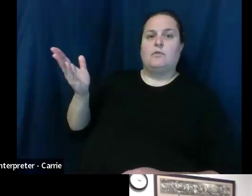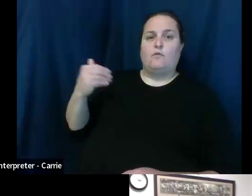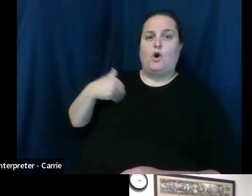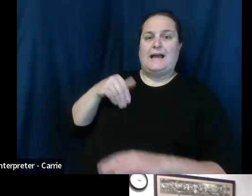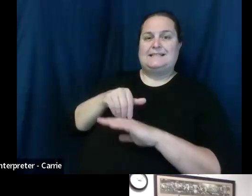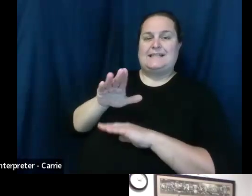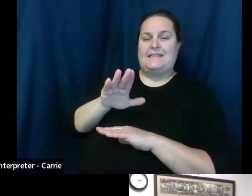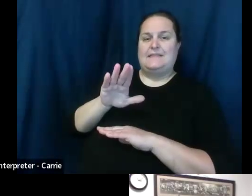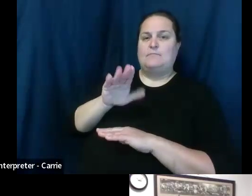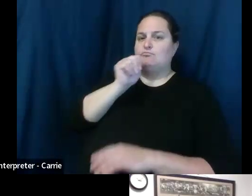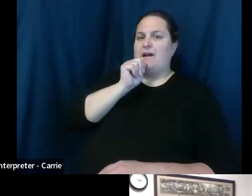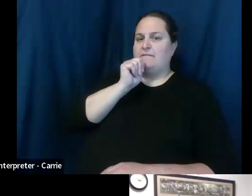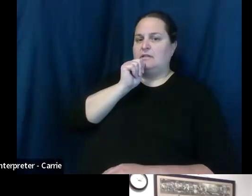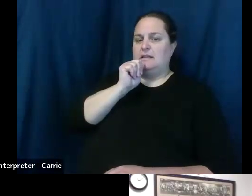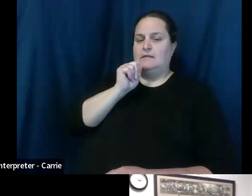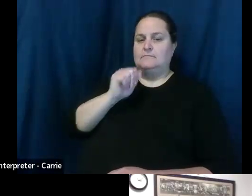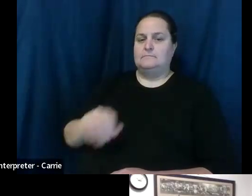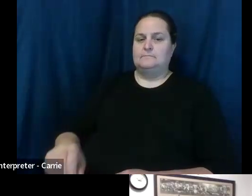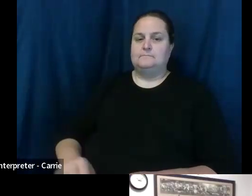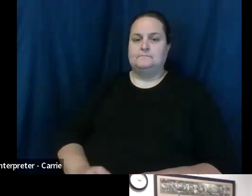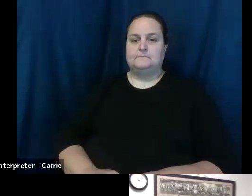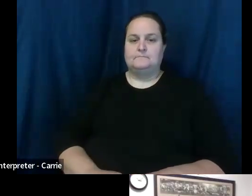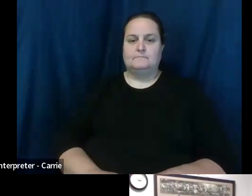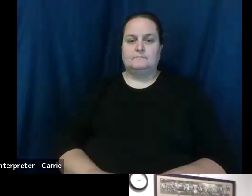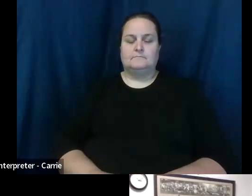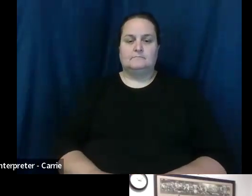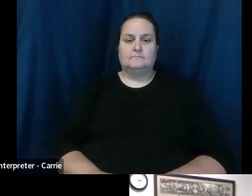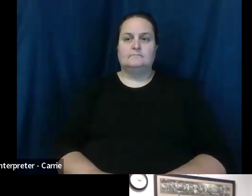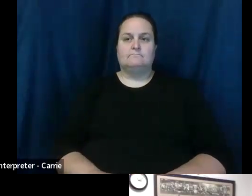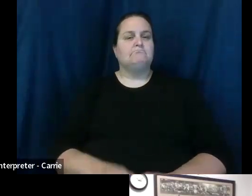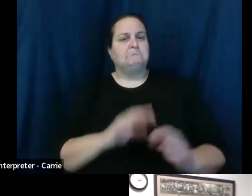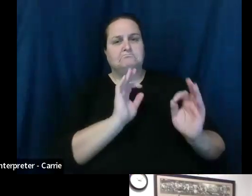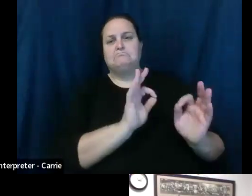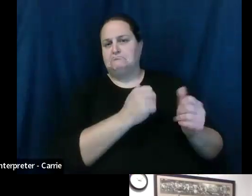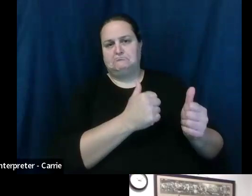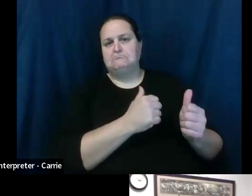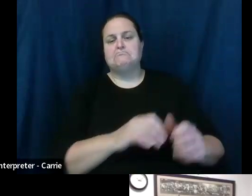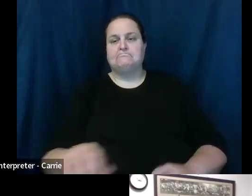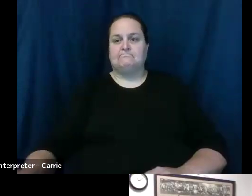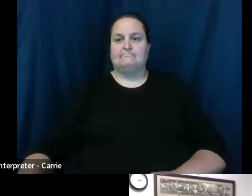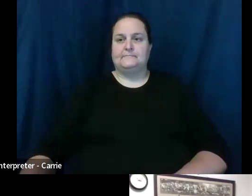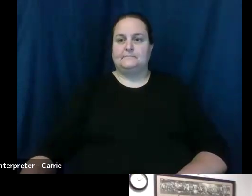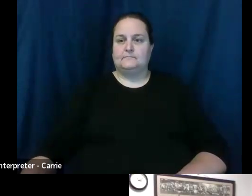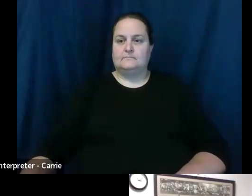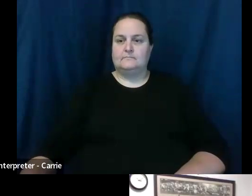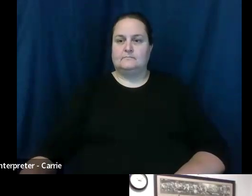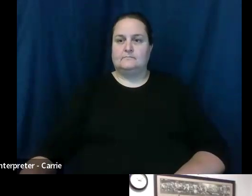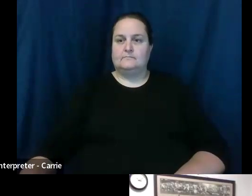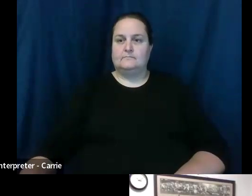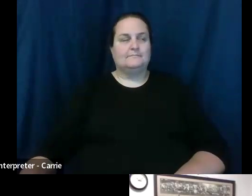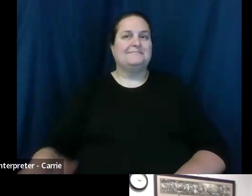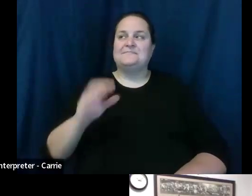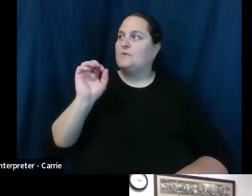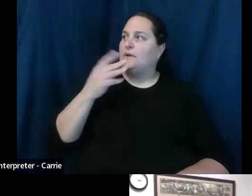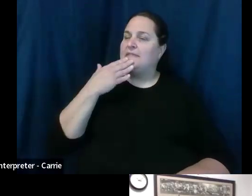privately, so I'll just put that in there. There's no, yeah, Okay. it's just a Okay. generic thing. It'll get Perfect. you, so I can just leave it. Okay, thank